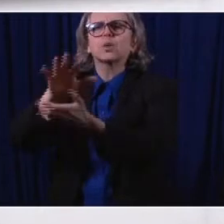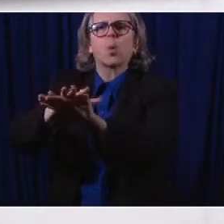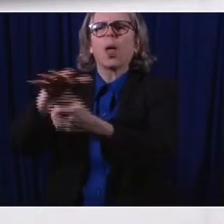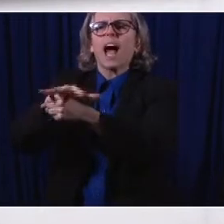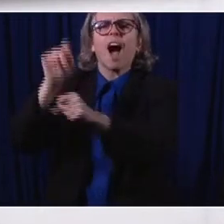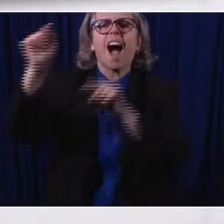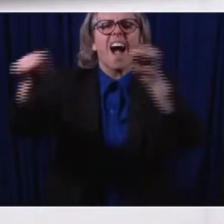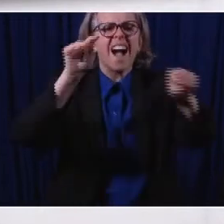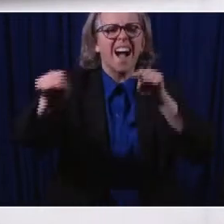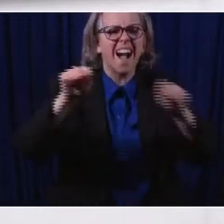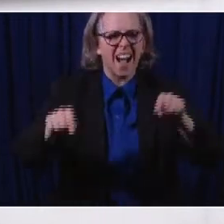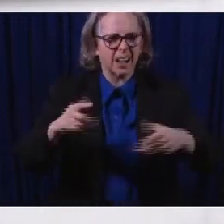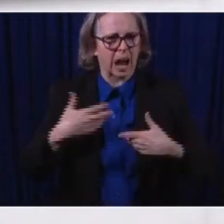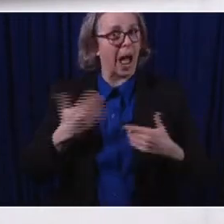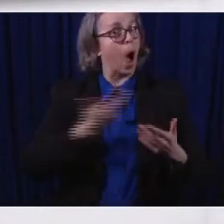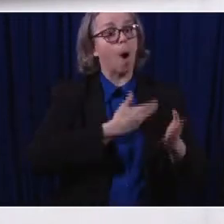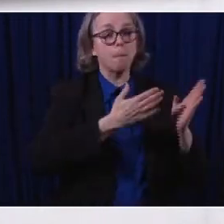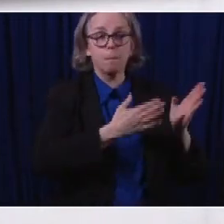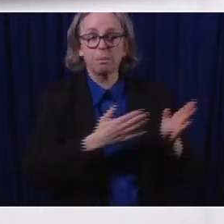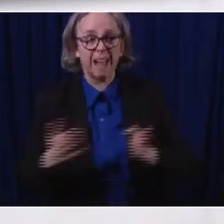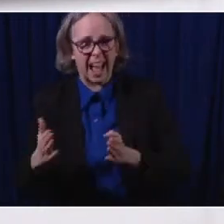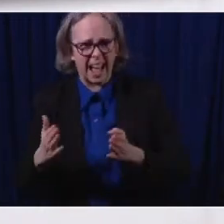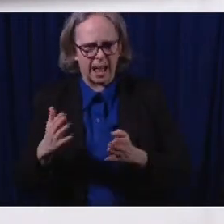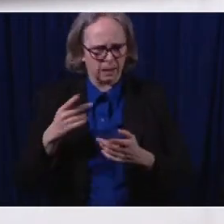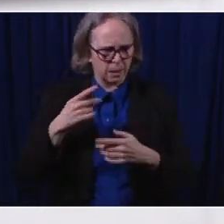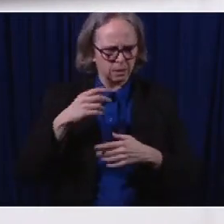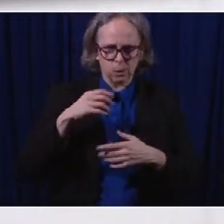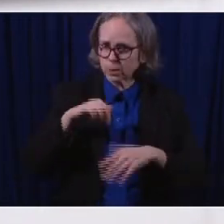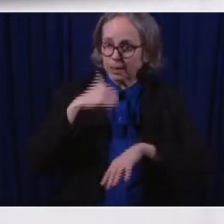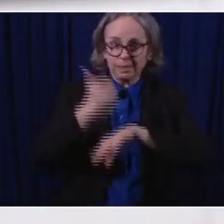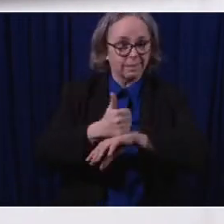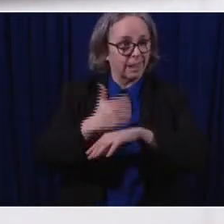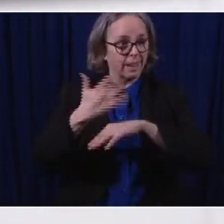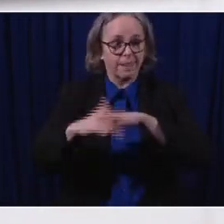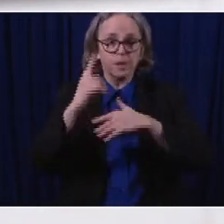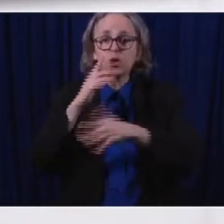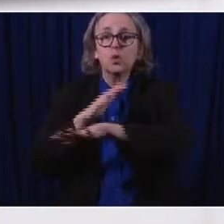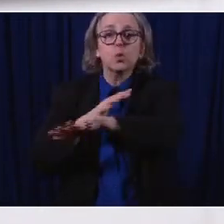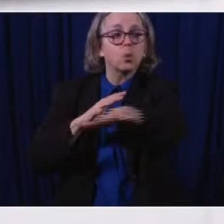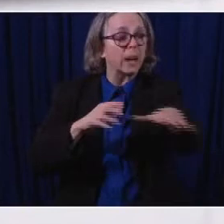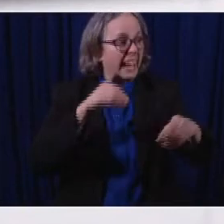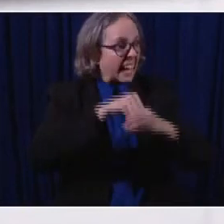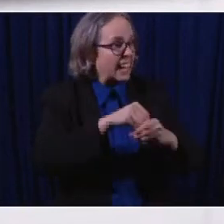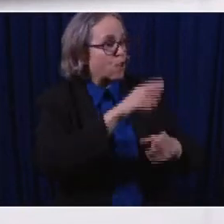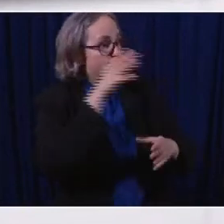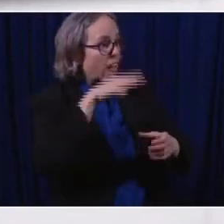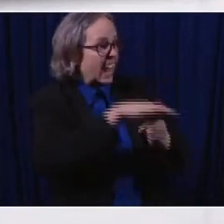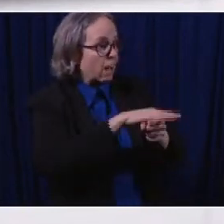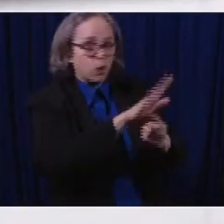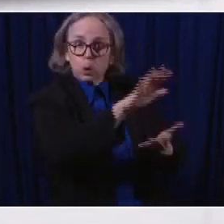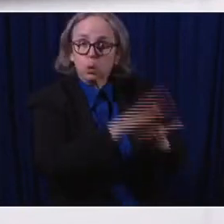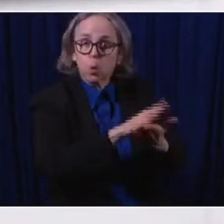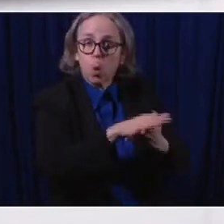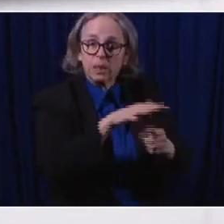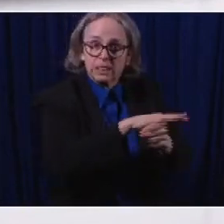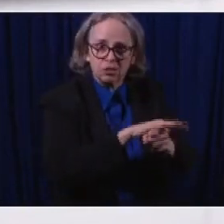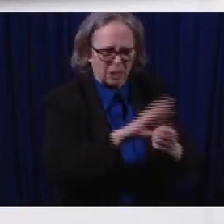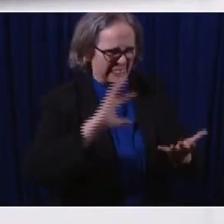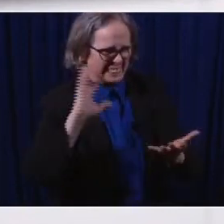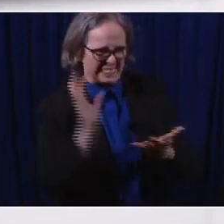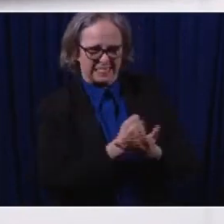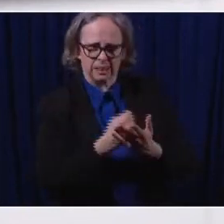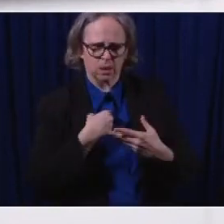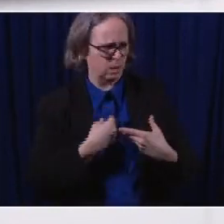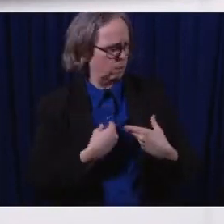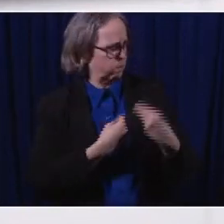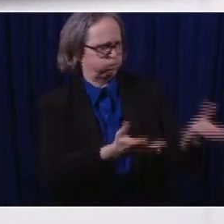available. It's being promoted to other rural school districts who are trying to accomplish the same goal. It was developed in partnership with the